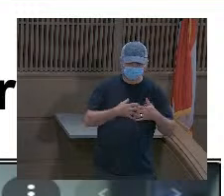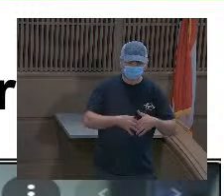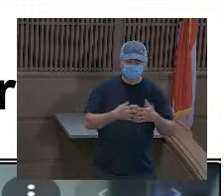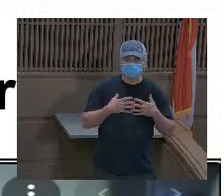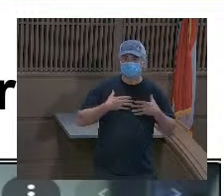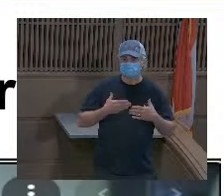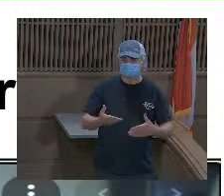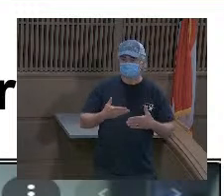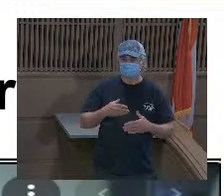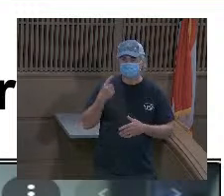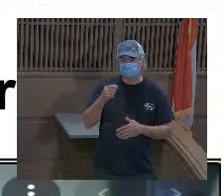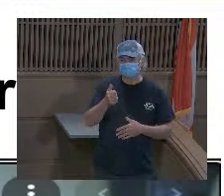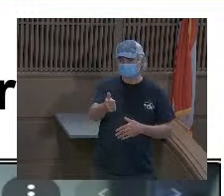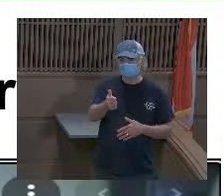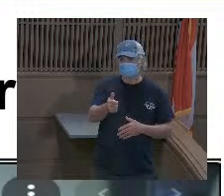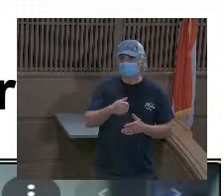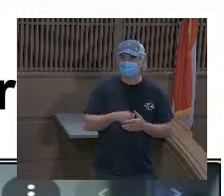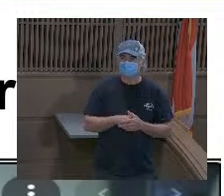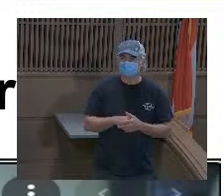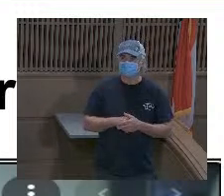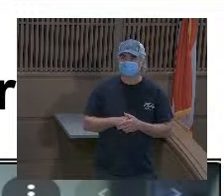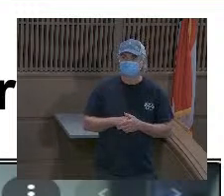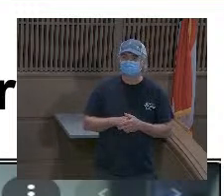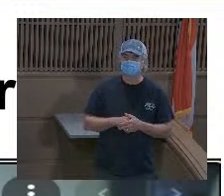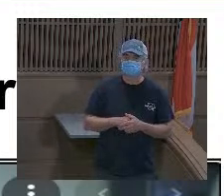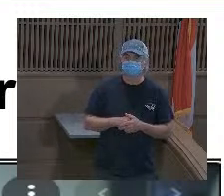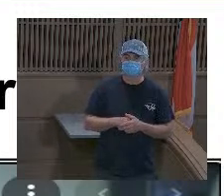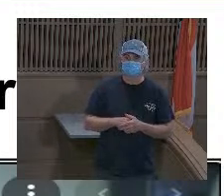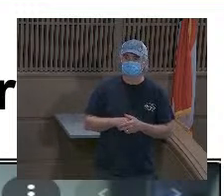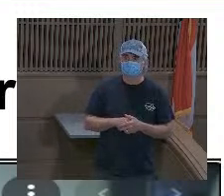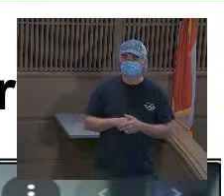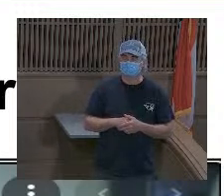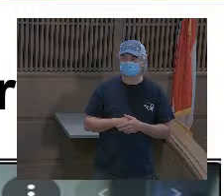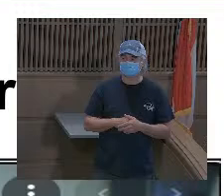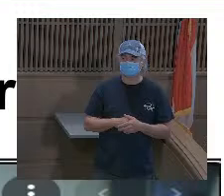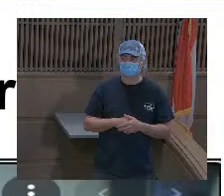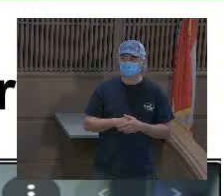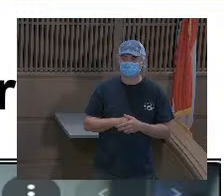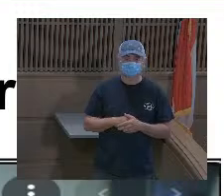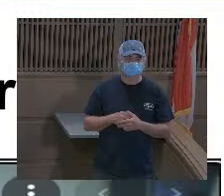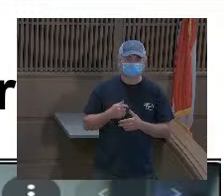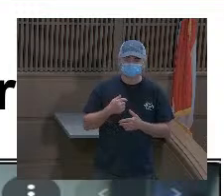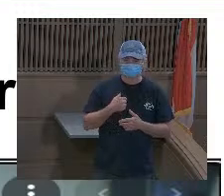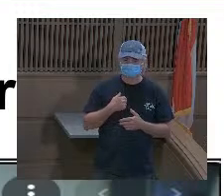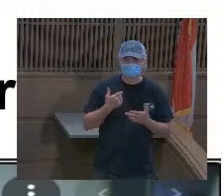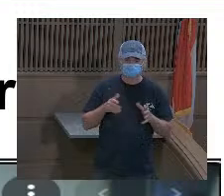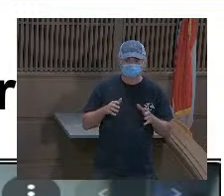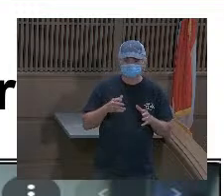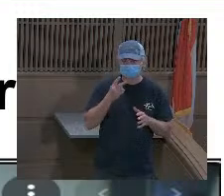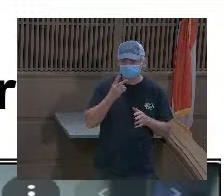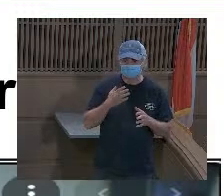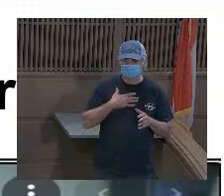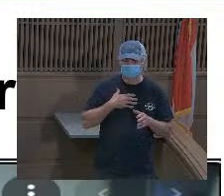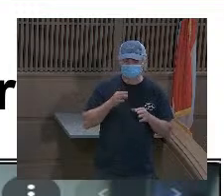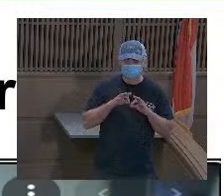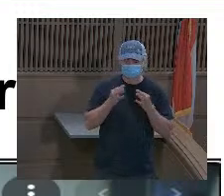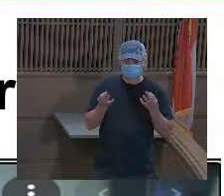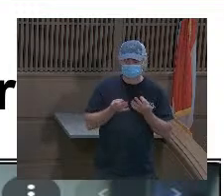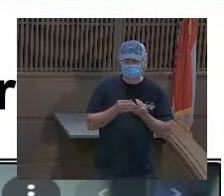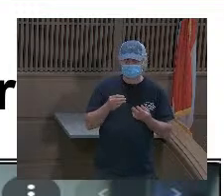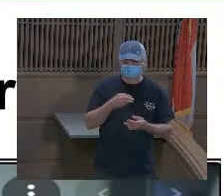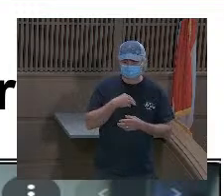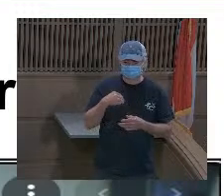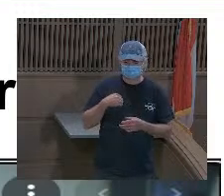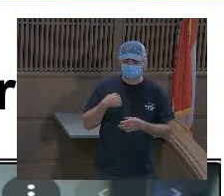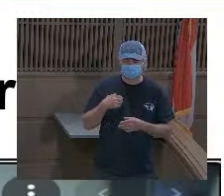you. You don't want to see your loved one in the unit that you cannot get to. They're